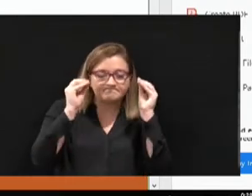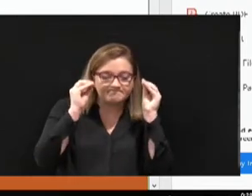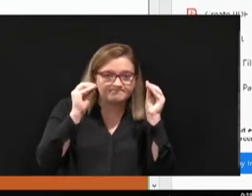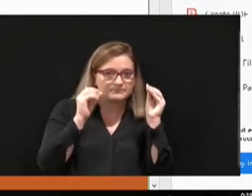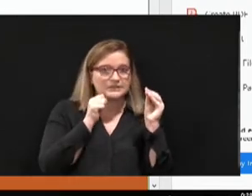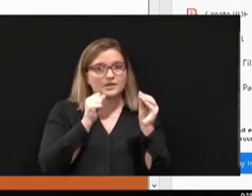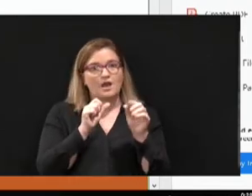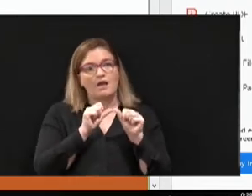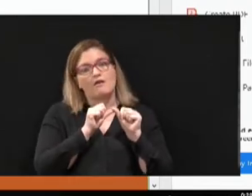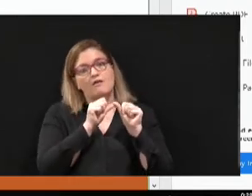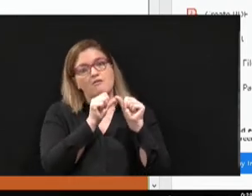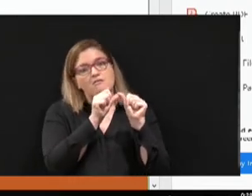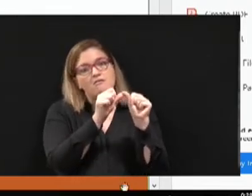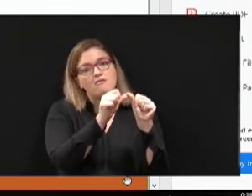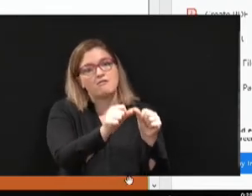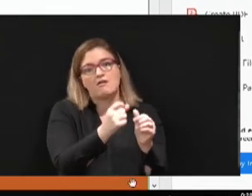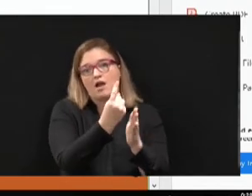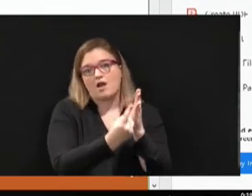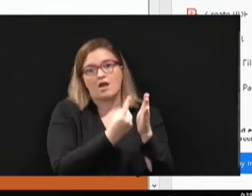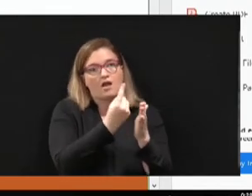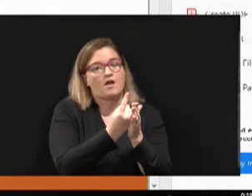awareness instruction for kids.